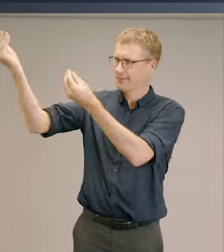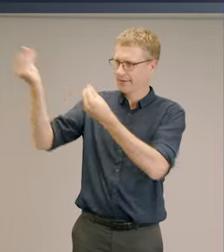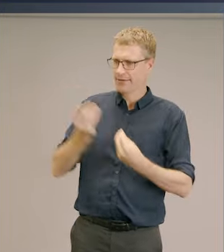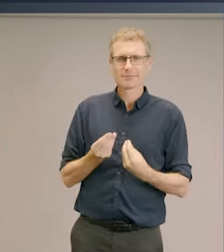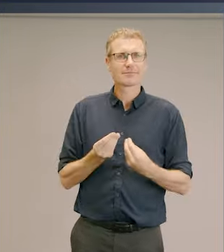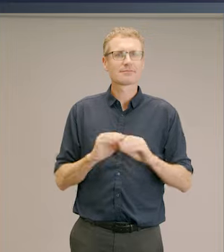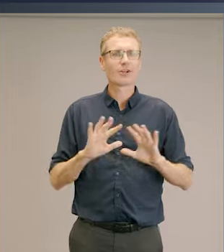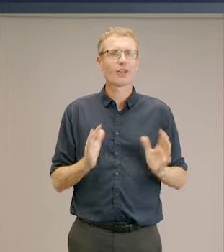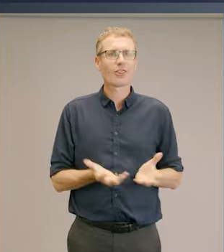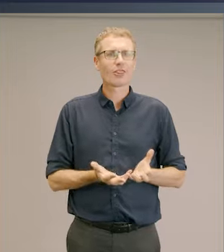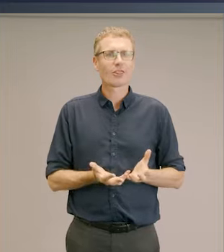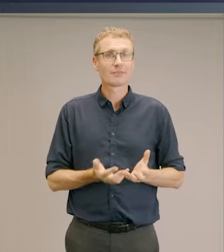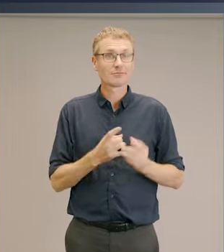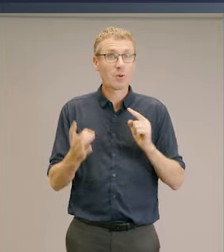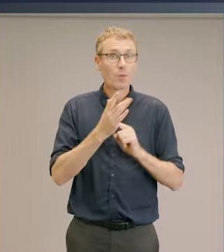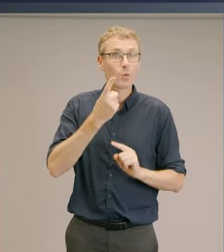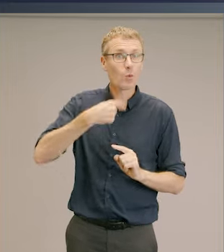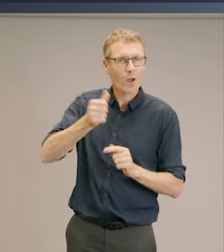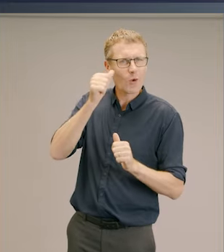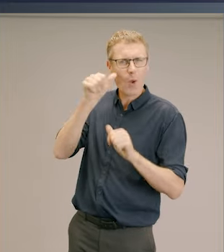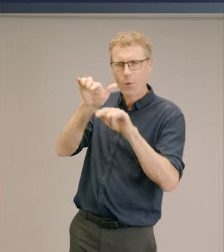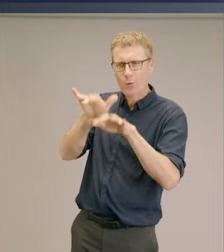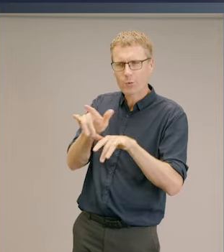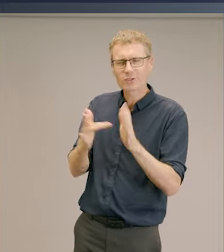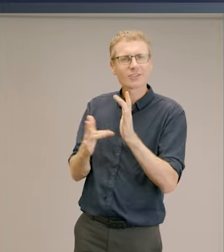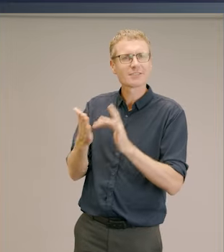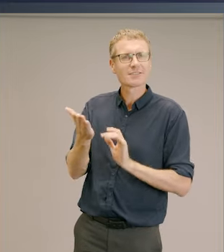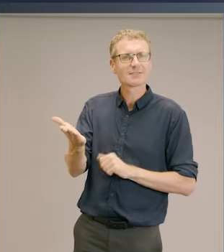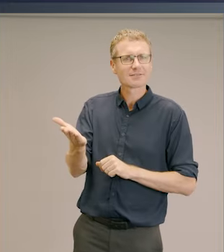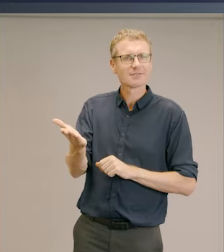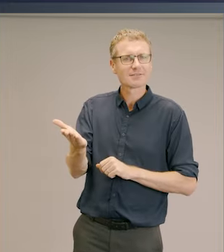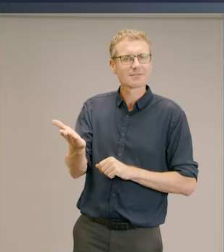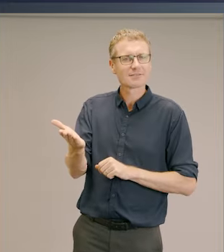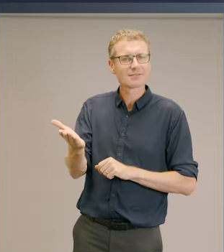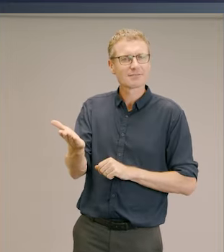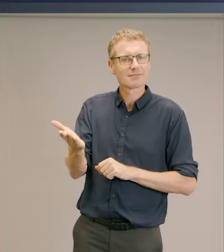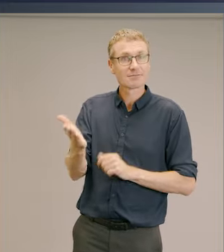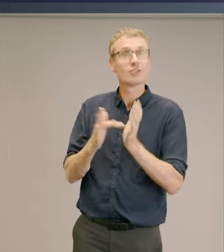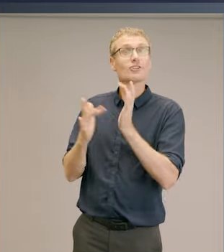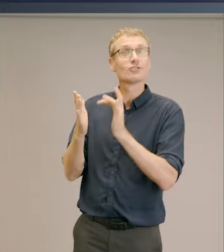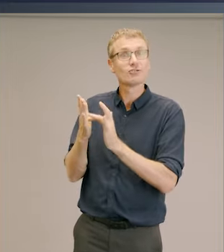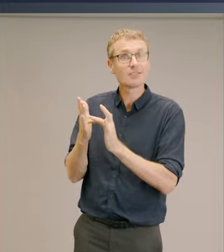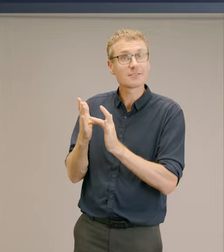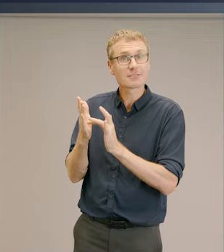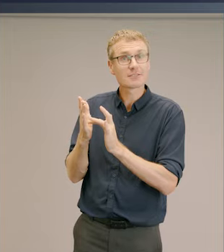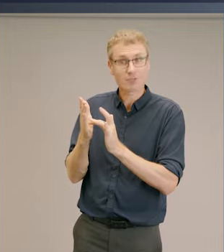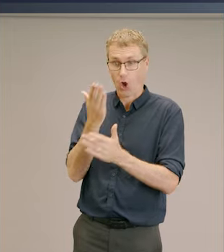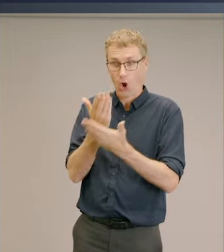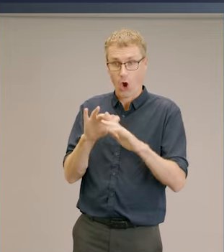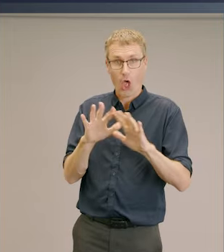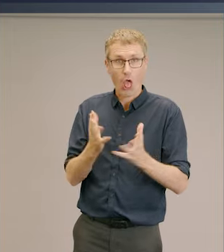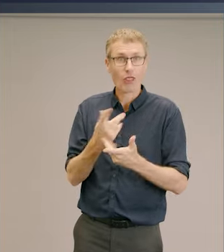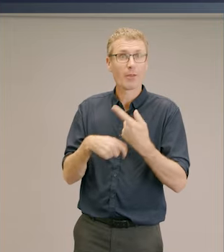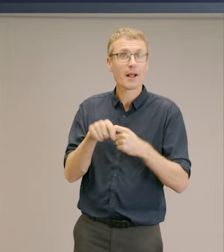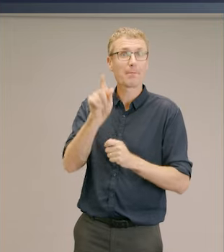it's crucial that we know Jesus, the man, Jesus of Nazareth, as well as knowing Jesus, the